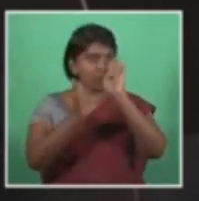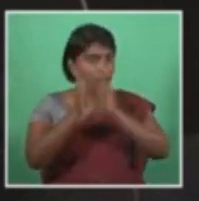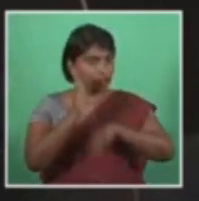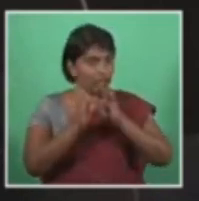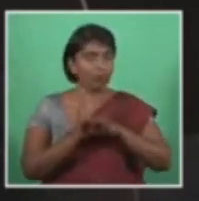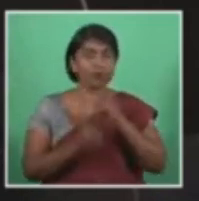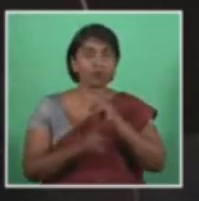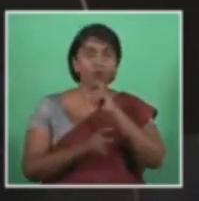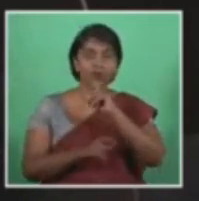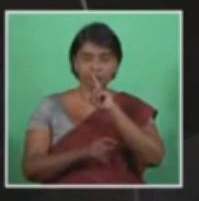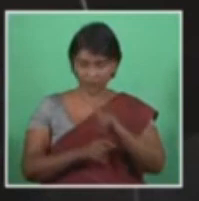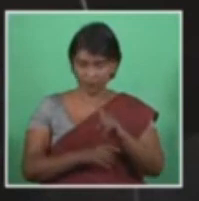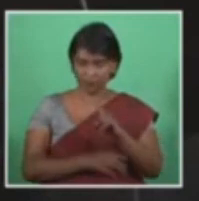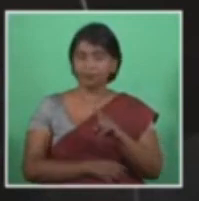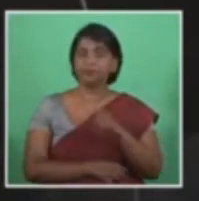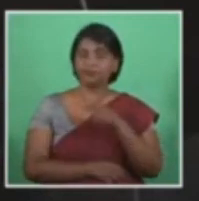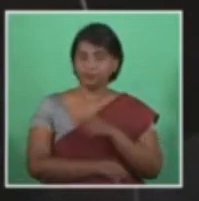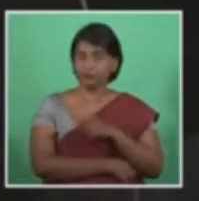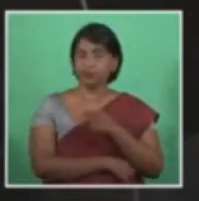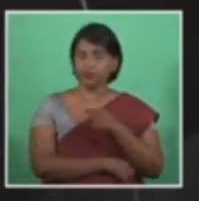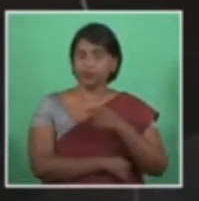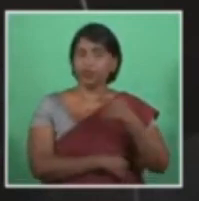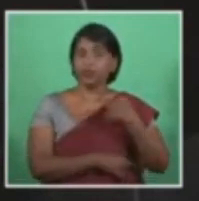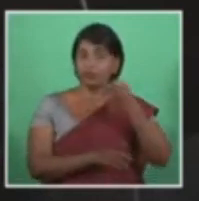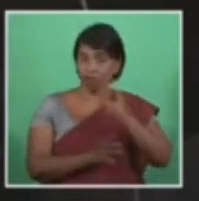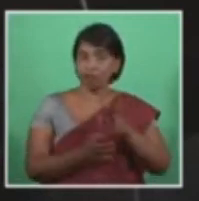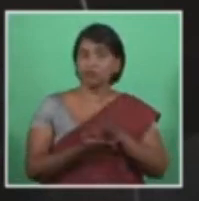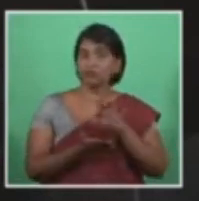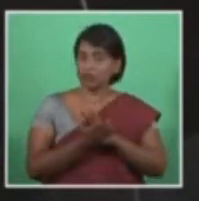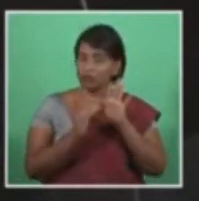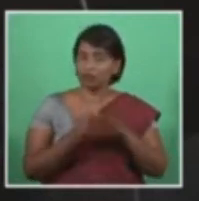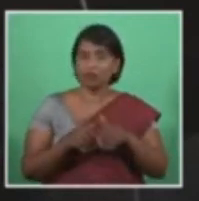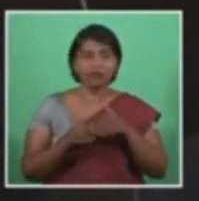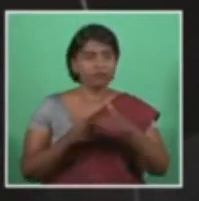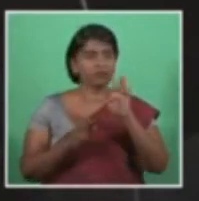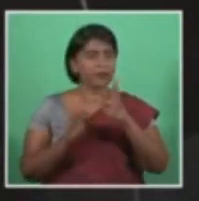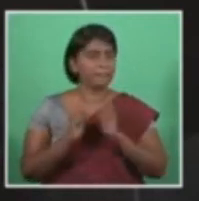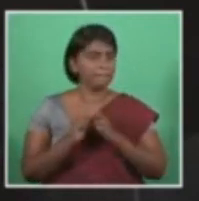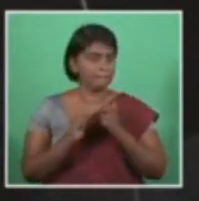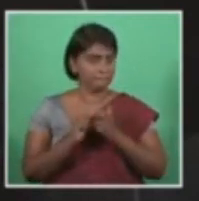deemed constitutional. Now the problem is that even in the reform